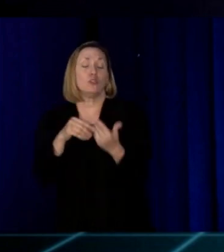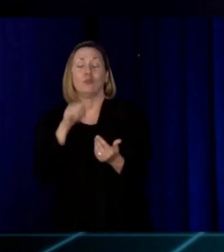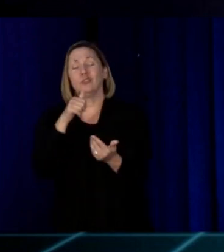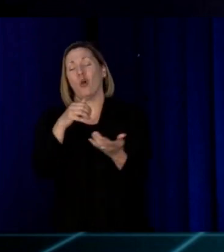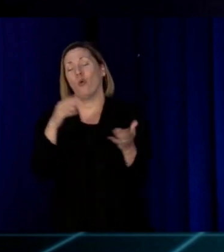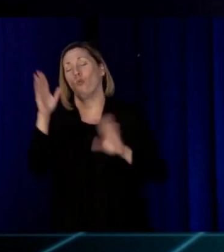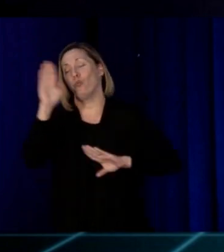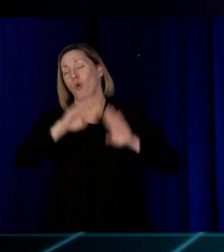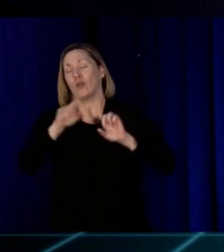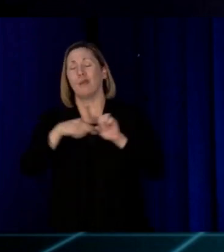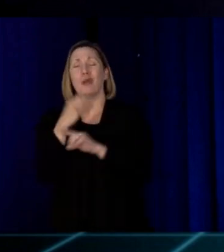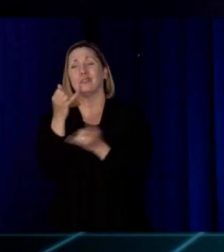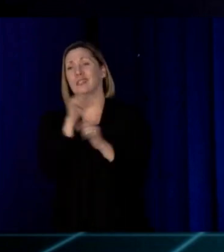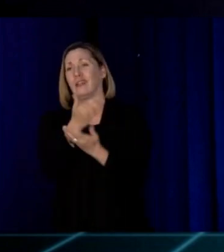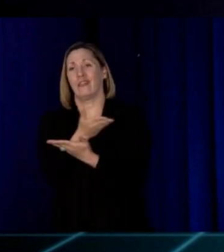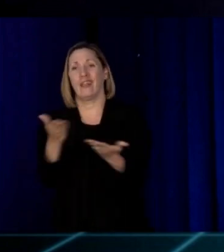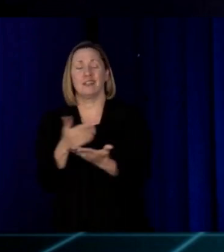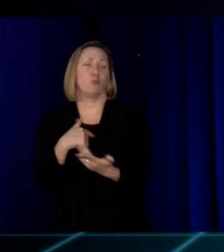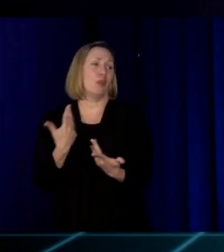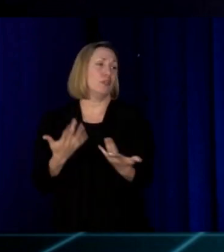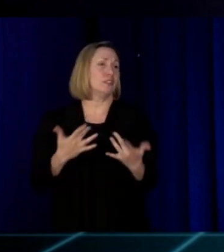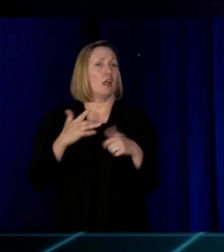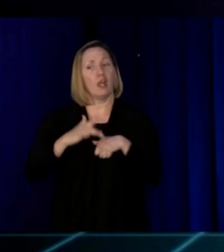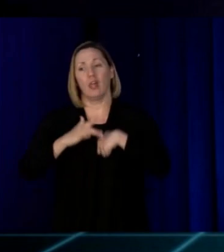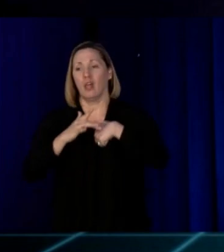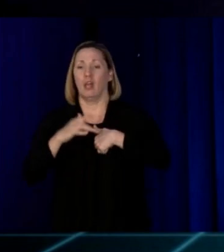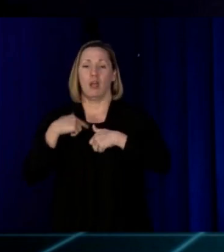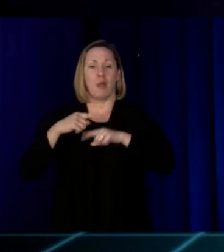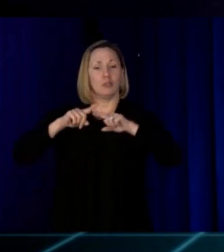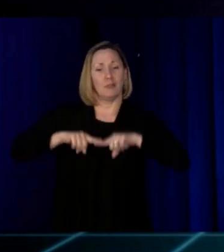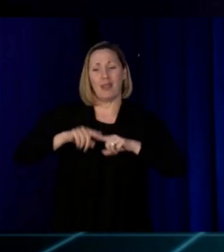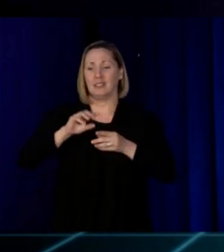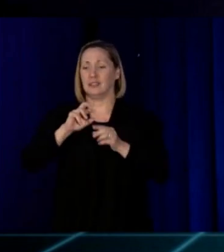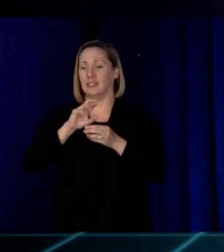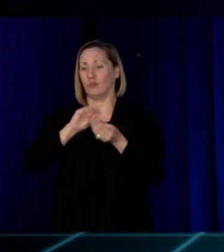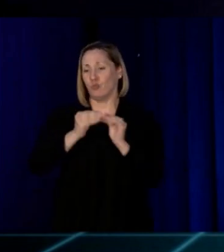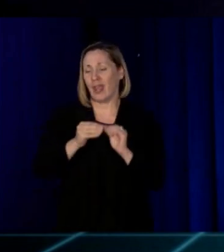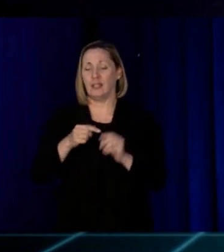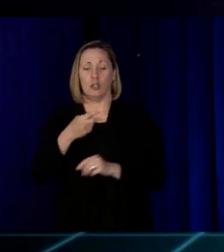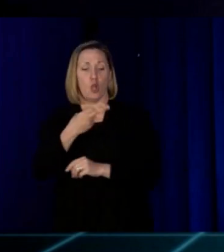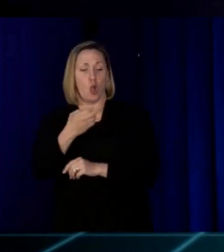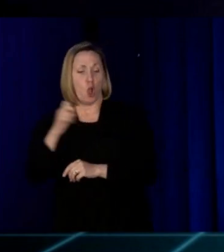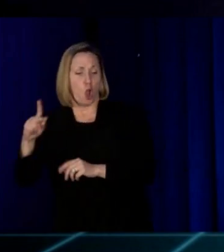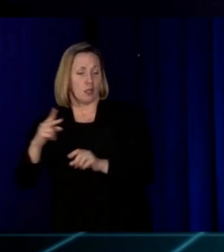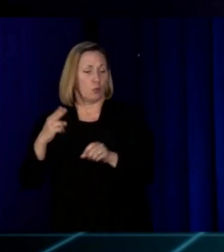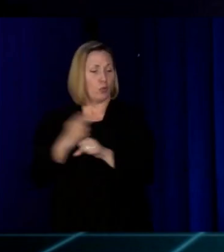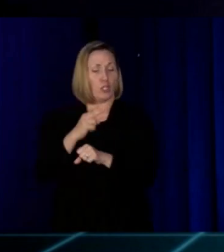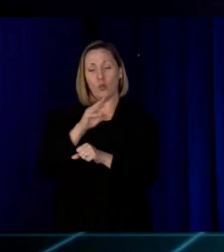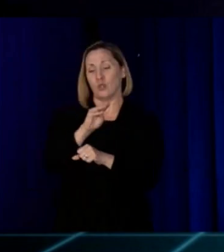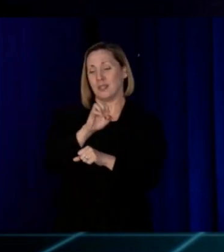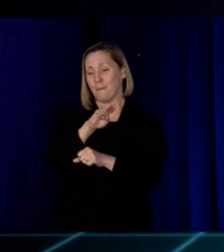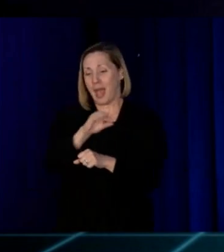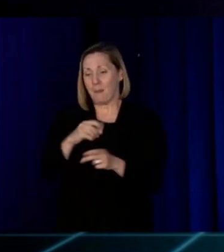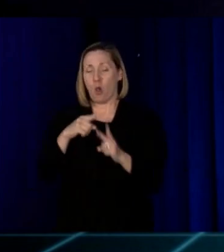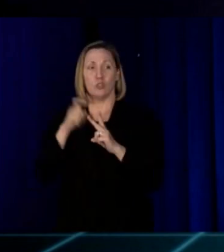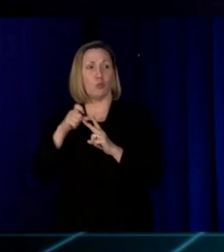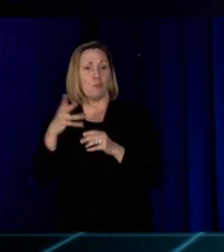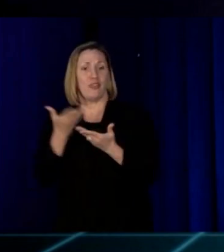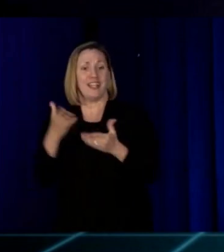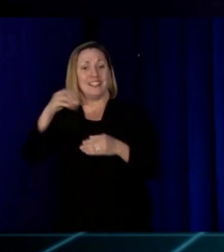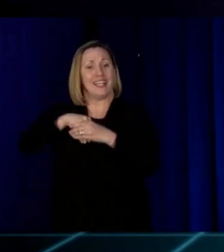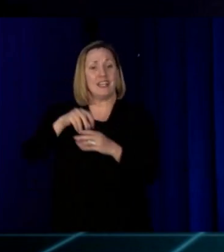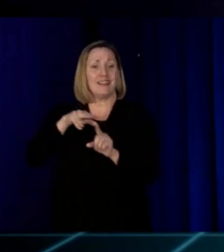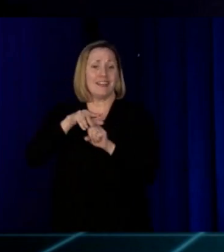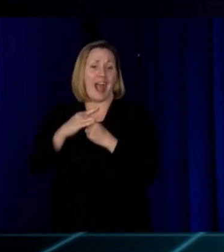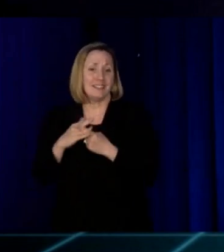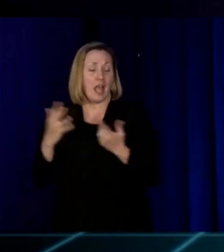things. We get so caught up in like, you know, dependency arrays, hooks. Should we use memos? Should we put things in context? If you've been around